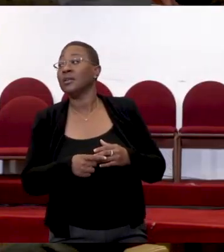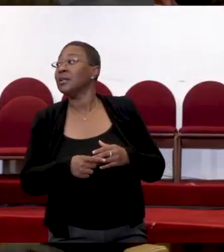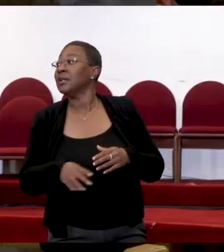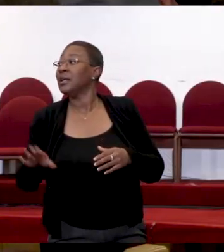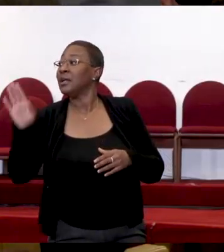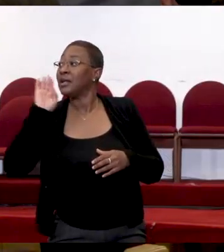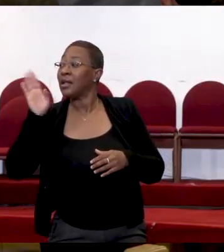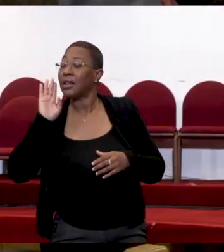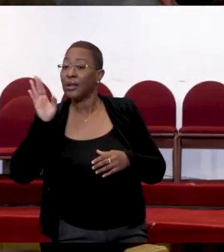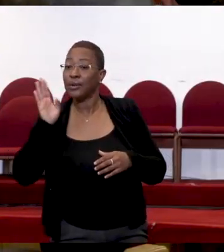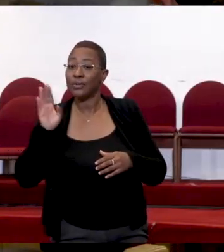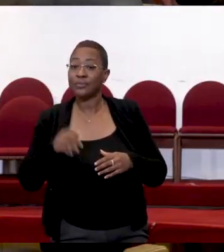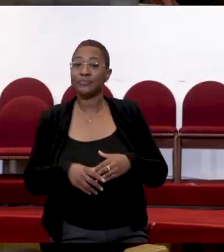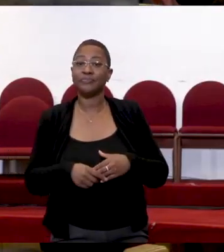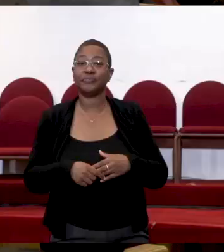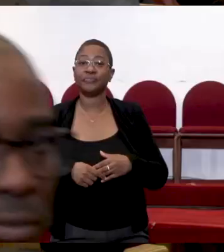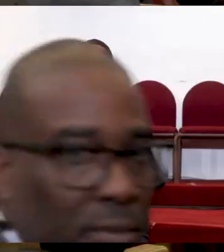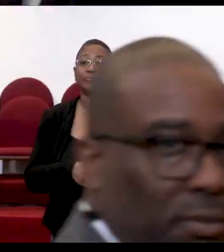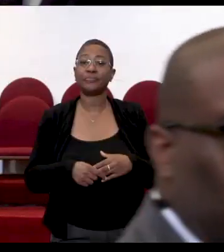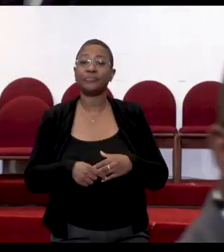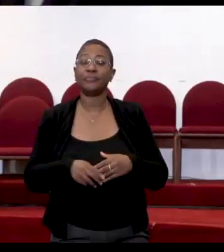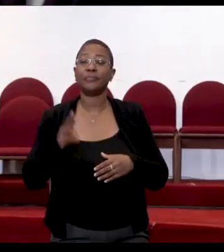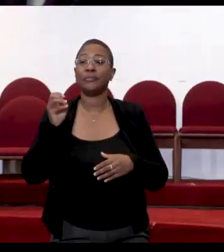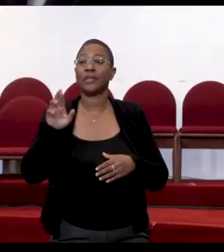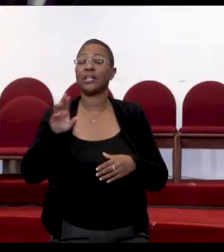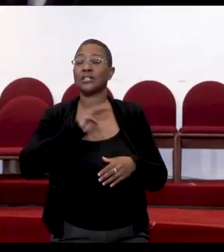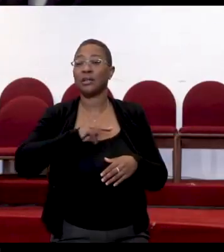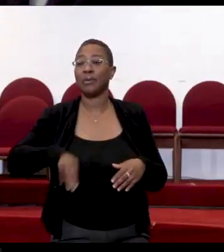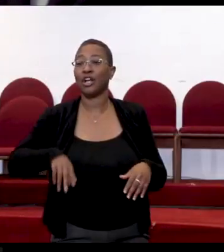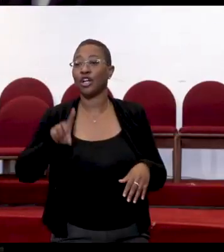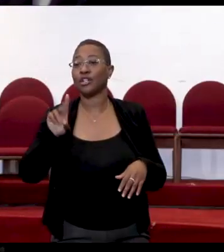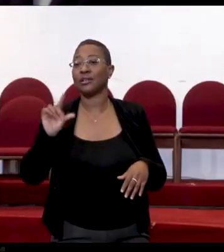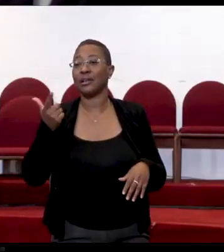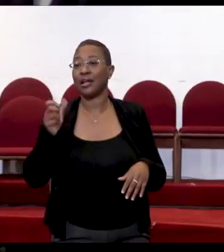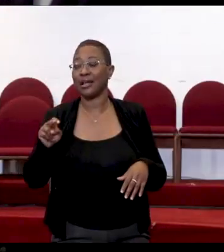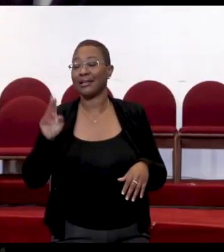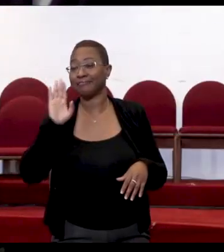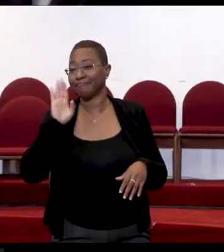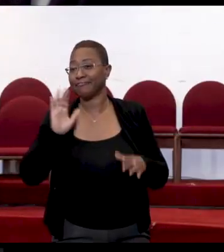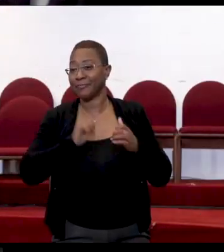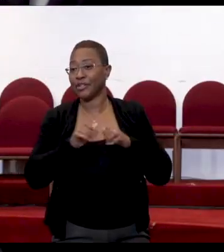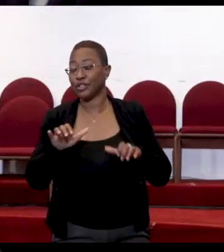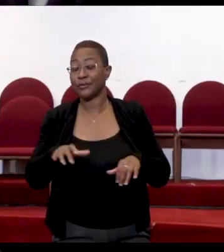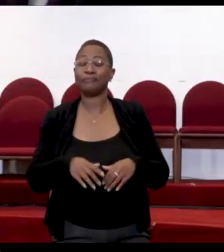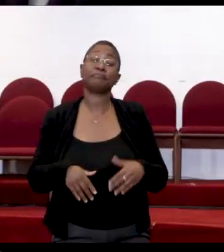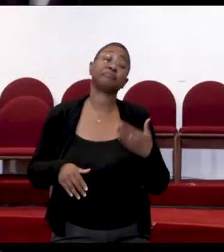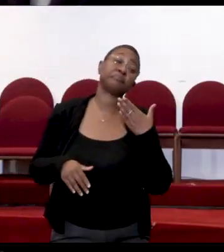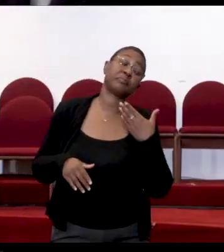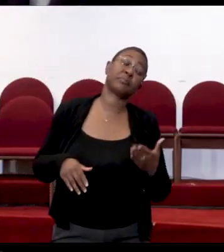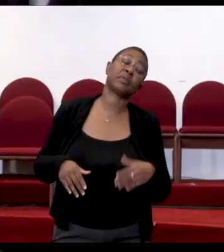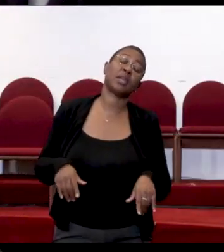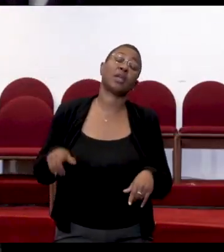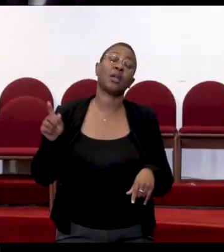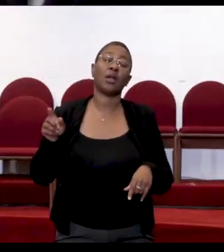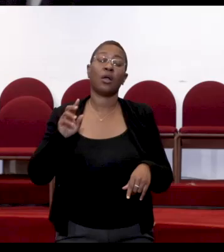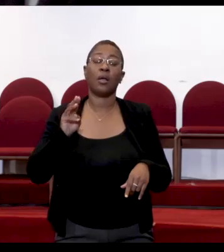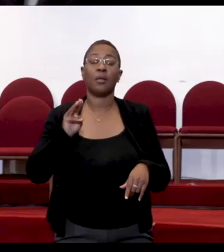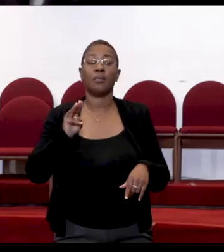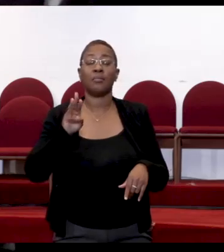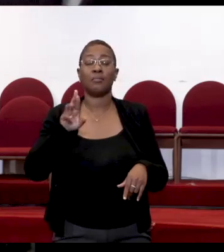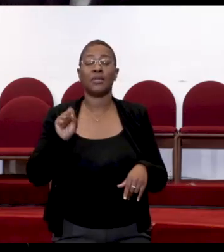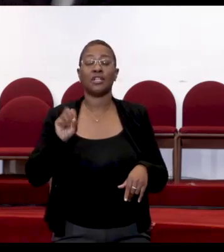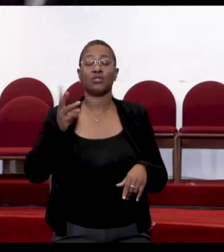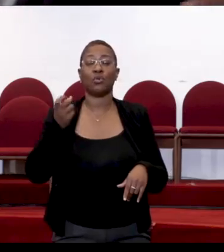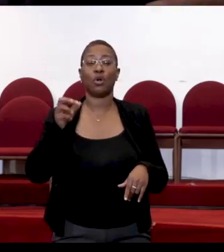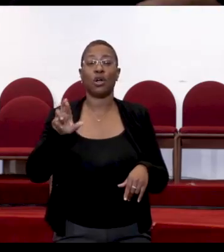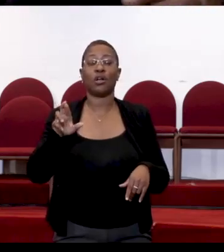Hello. Hey. Mr. Mayor Duggan. How Good you evening. doing? Good. My name is Beulah Walker, City